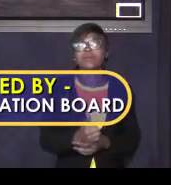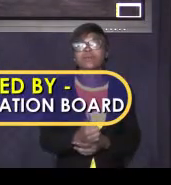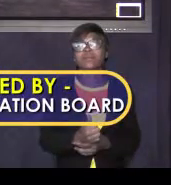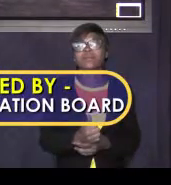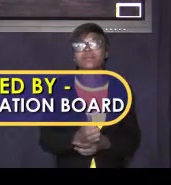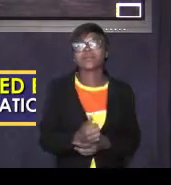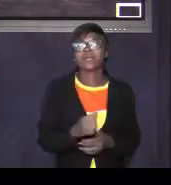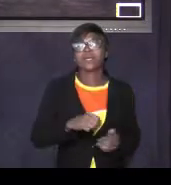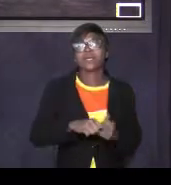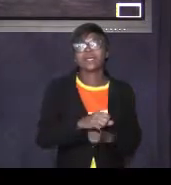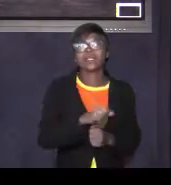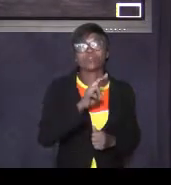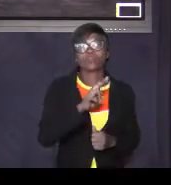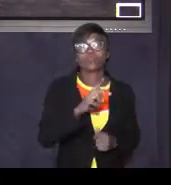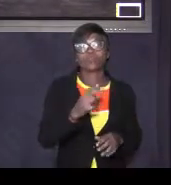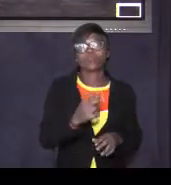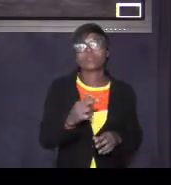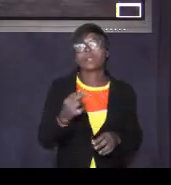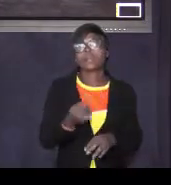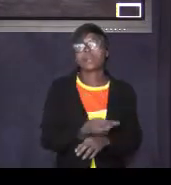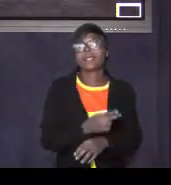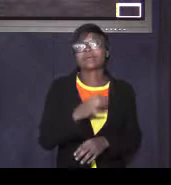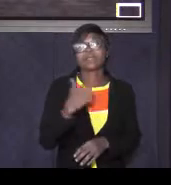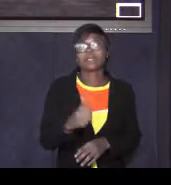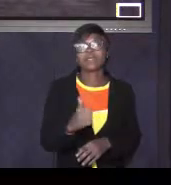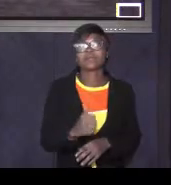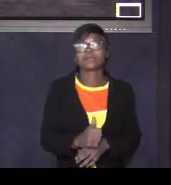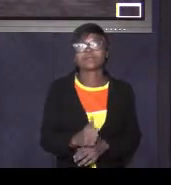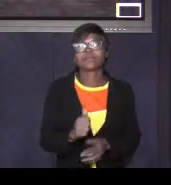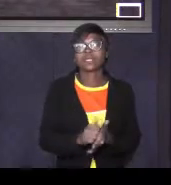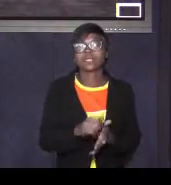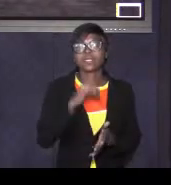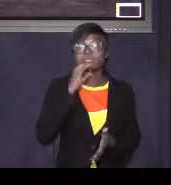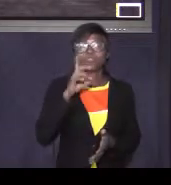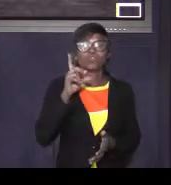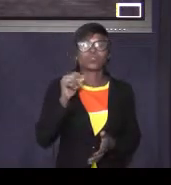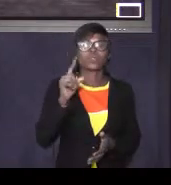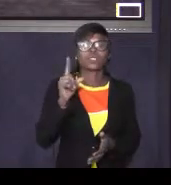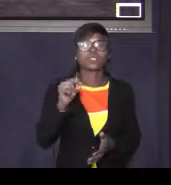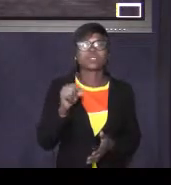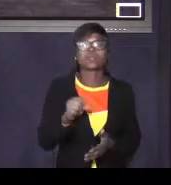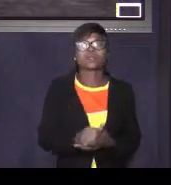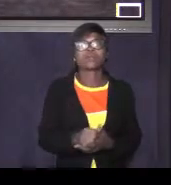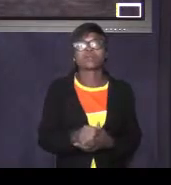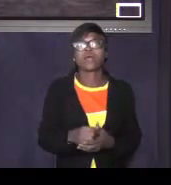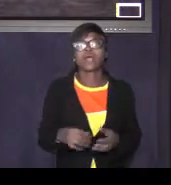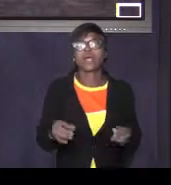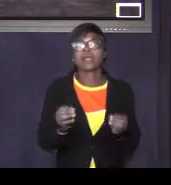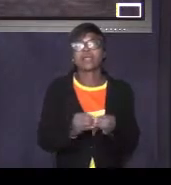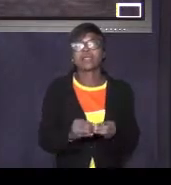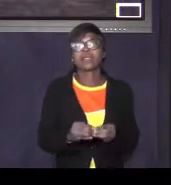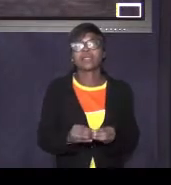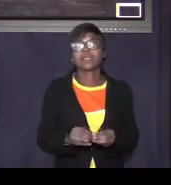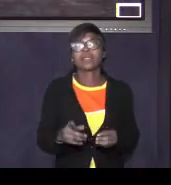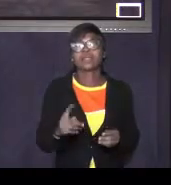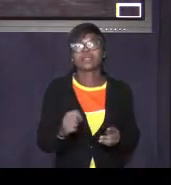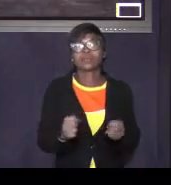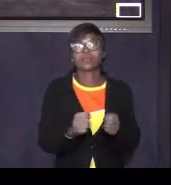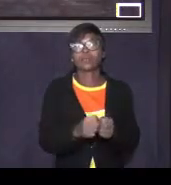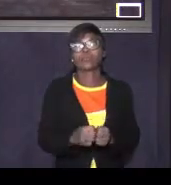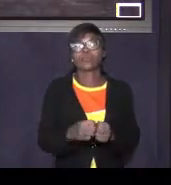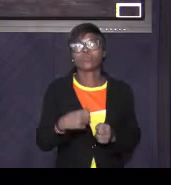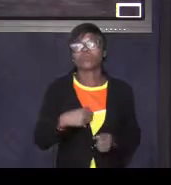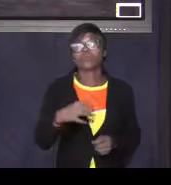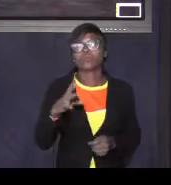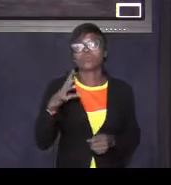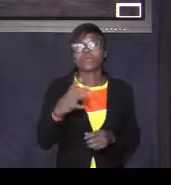squares. For the second part, area is 2 times 10, and that is 20 centimeters squares. Now adding the area of A and the